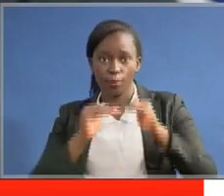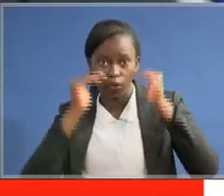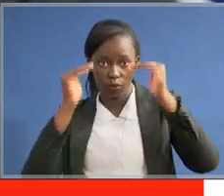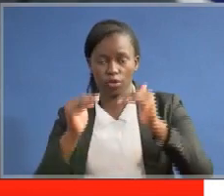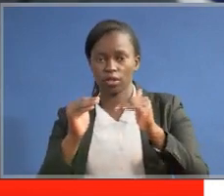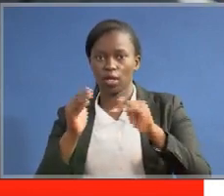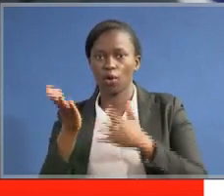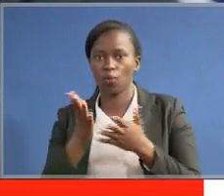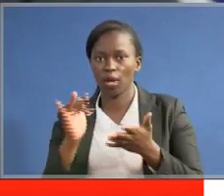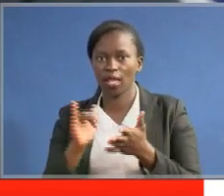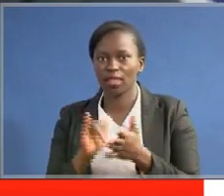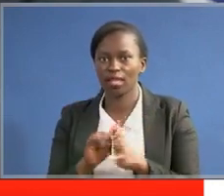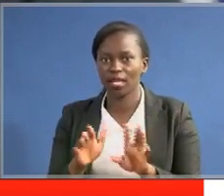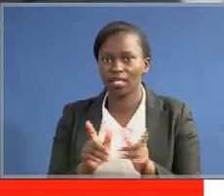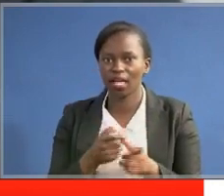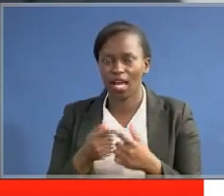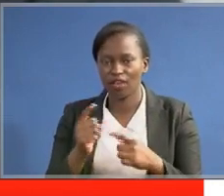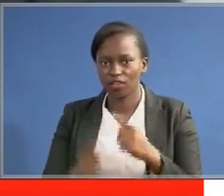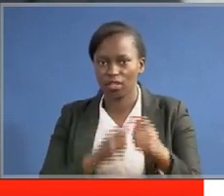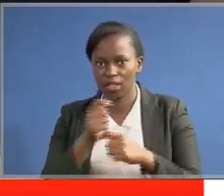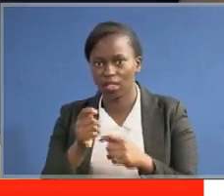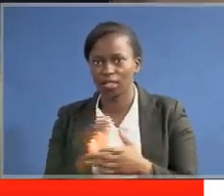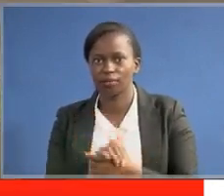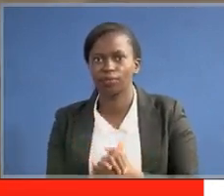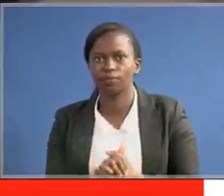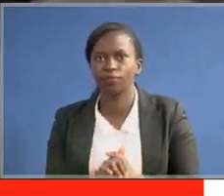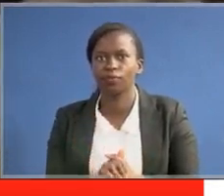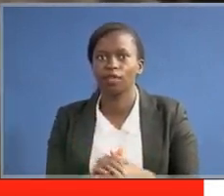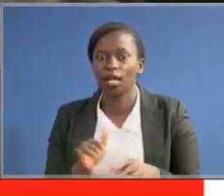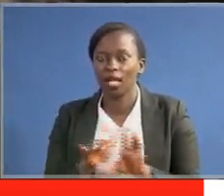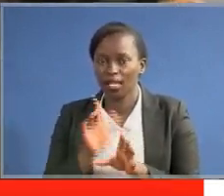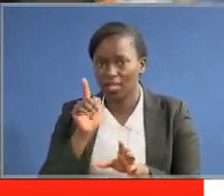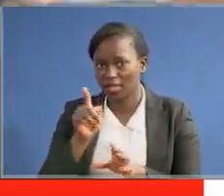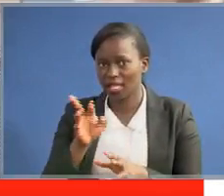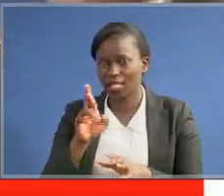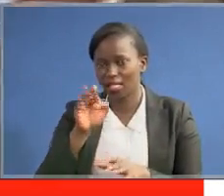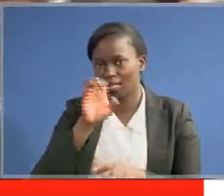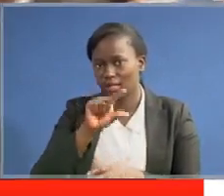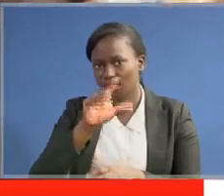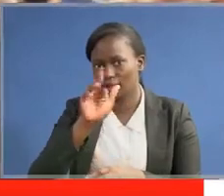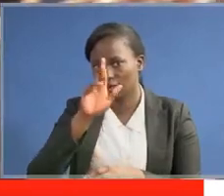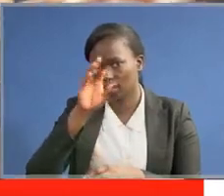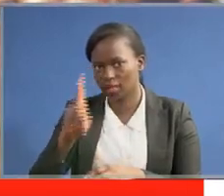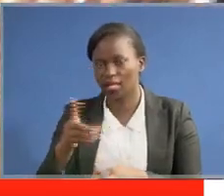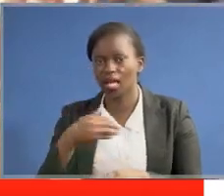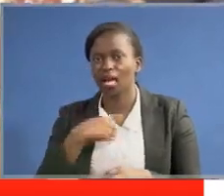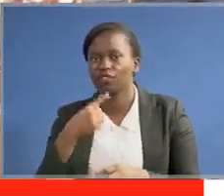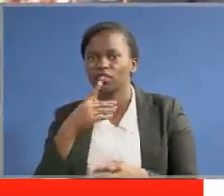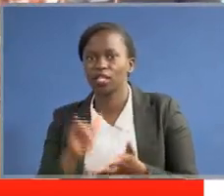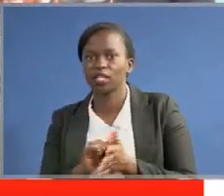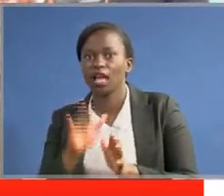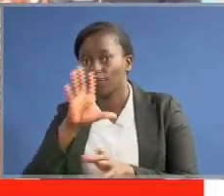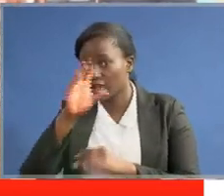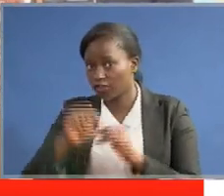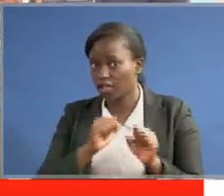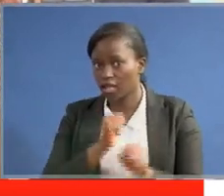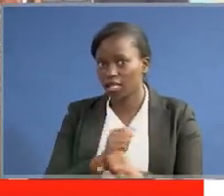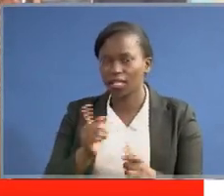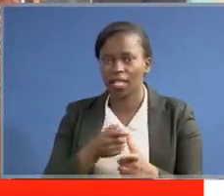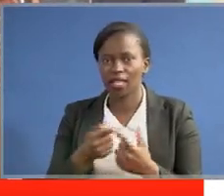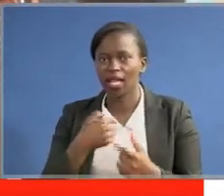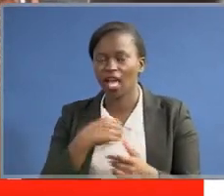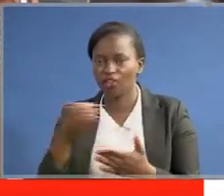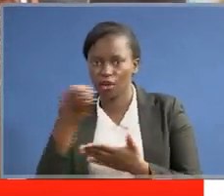growing wholesale and retail trade. In this regard, the trade entity has unveiled its 5-year strategic